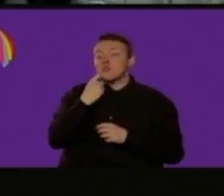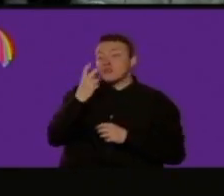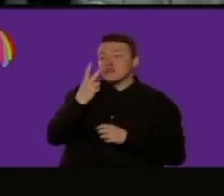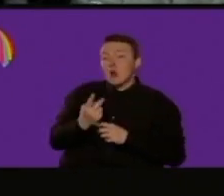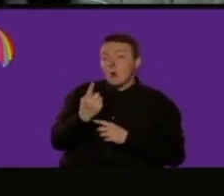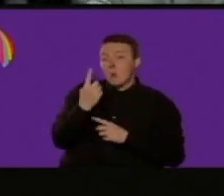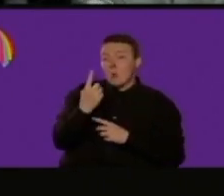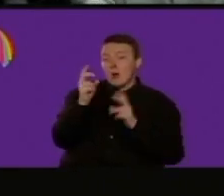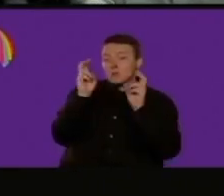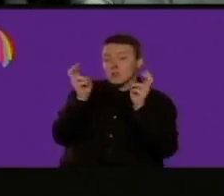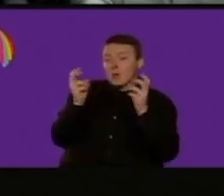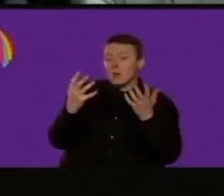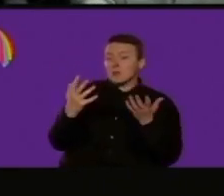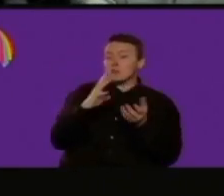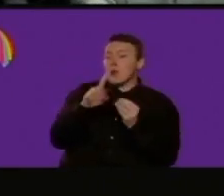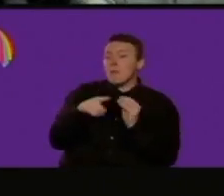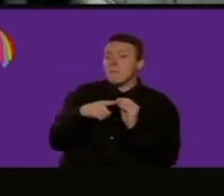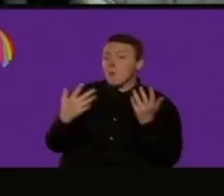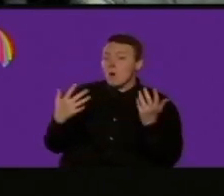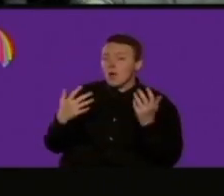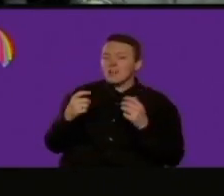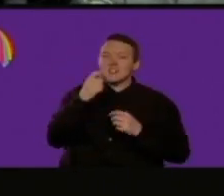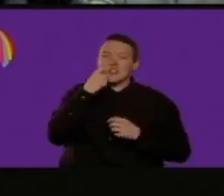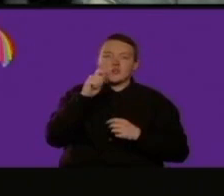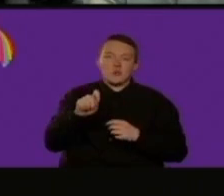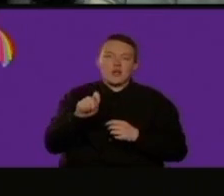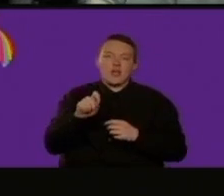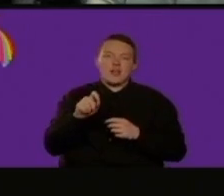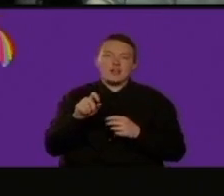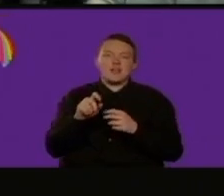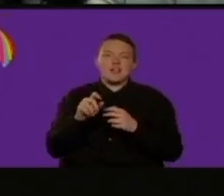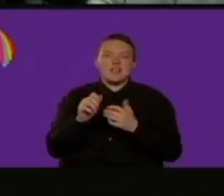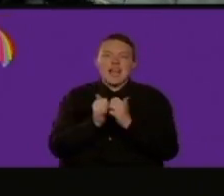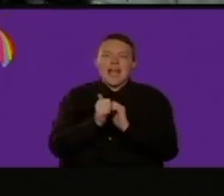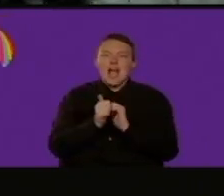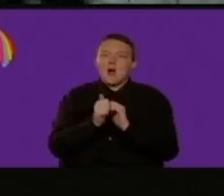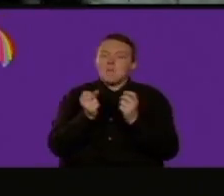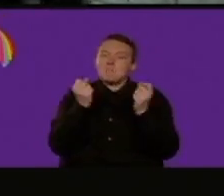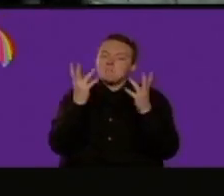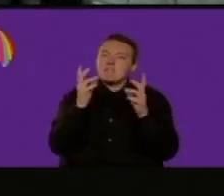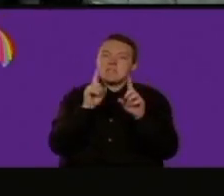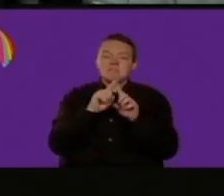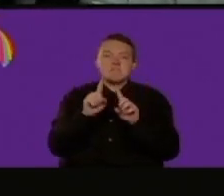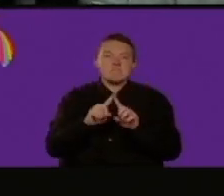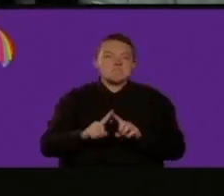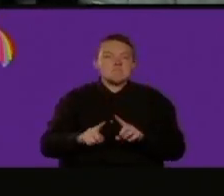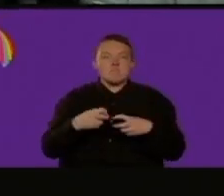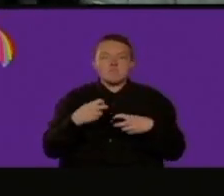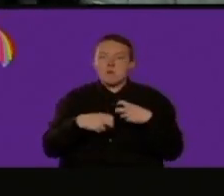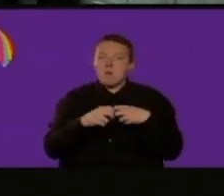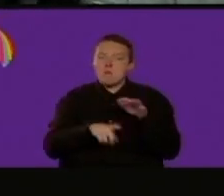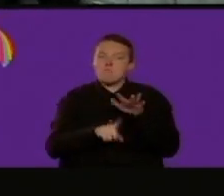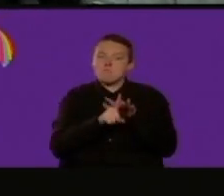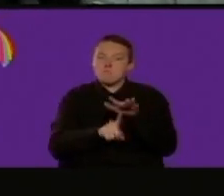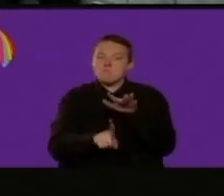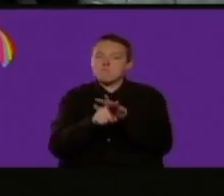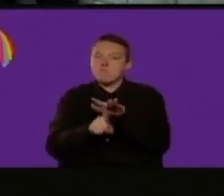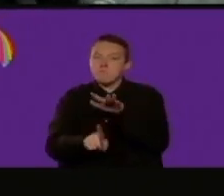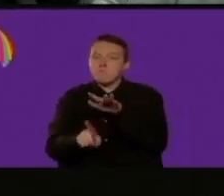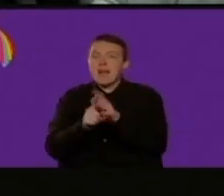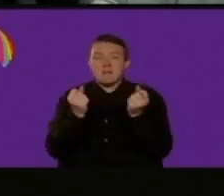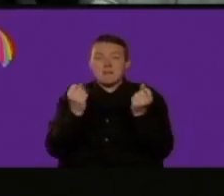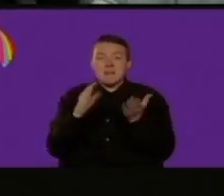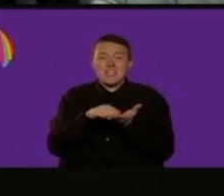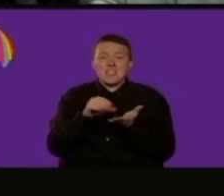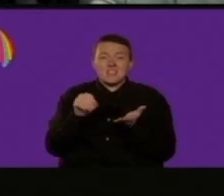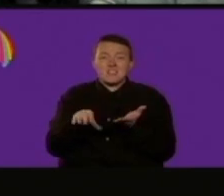other resources, pencils, colors, paper, and also all what we do is